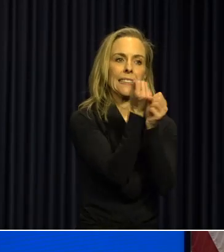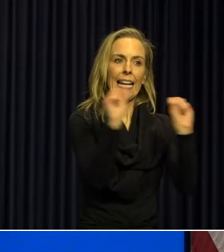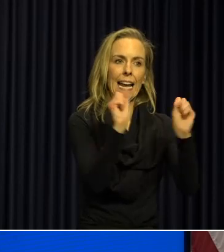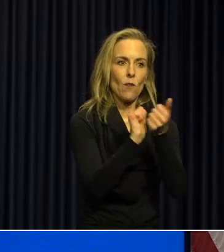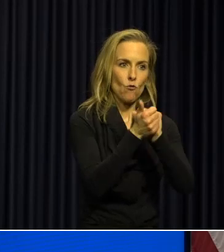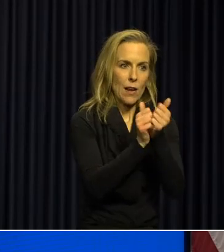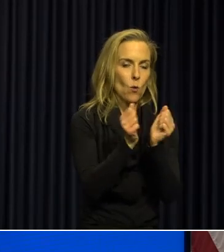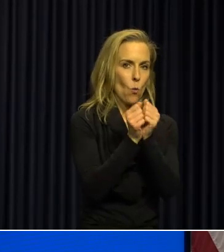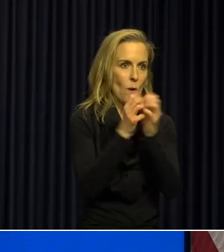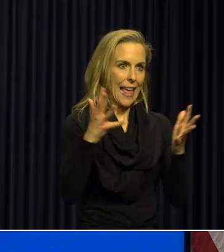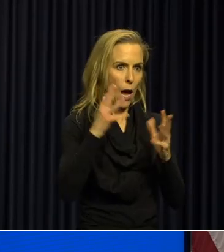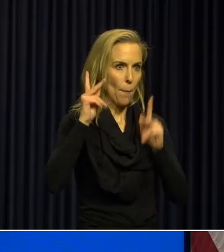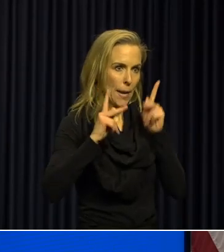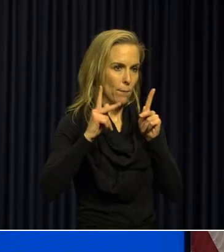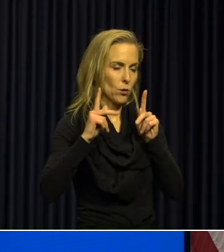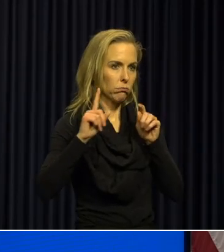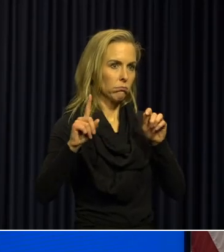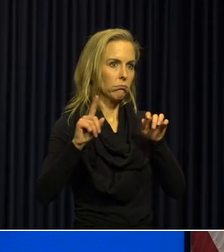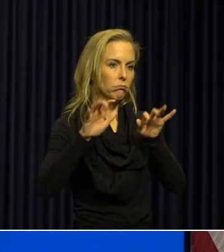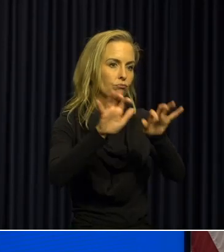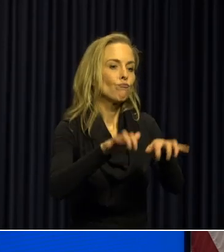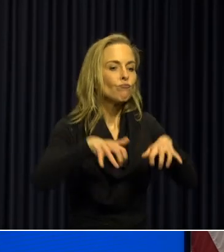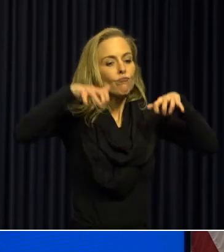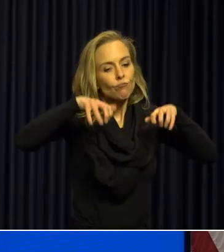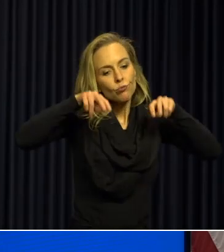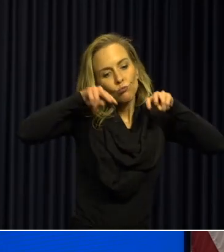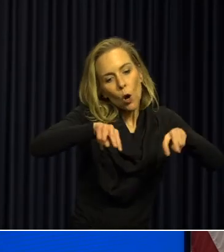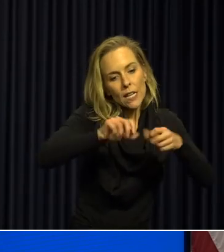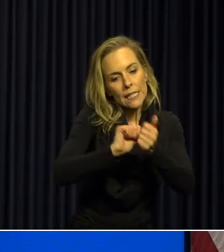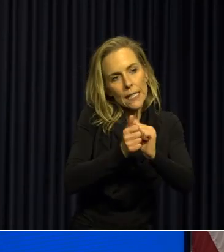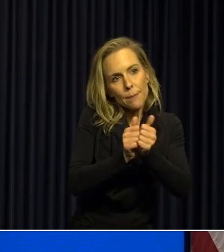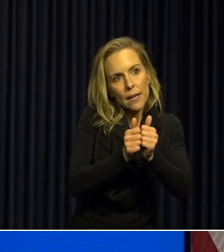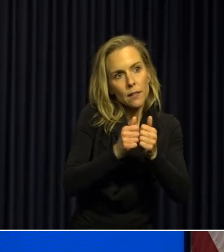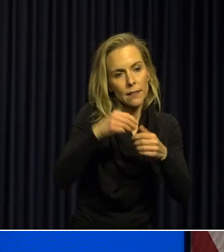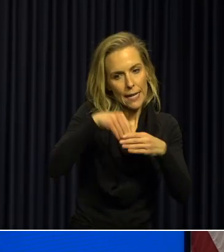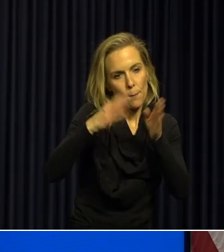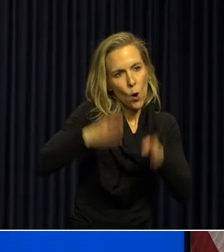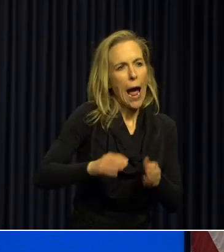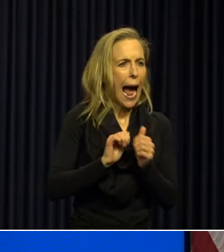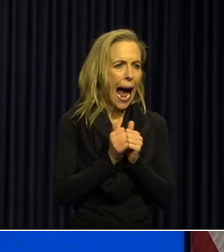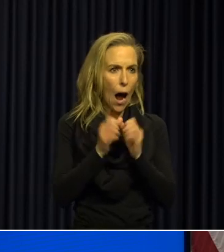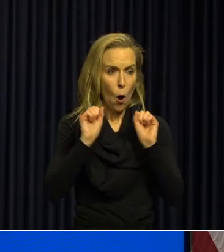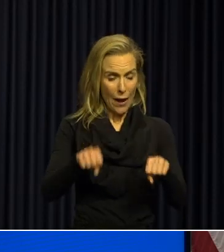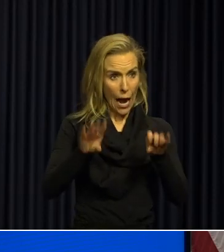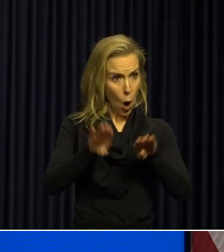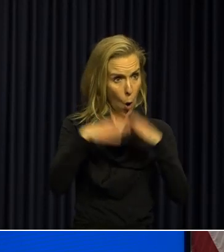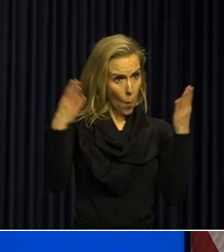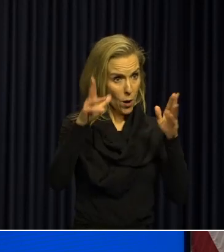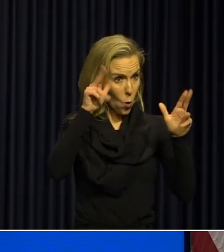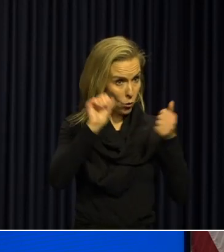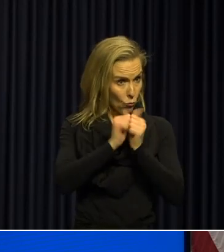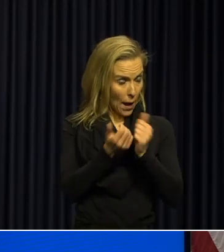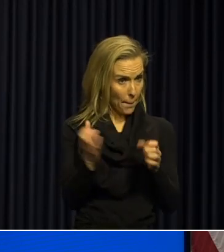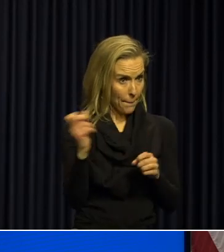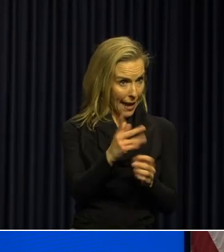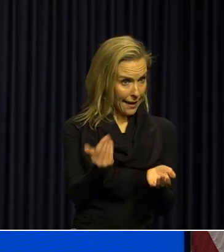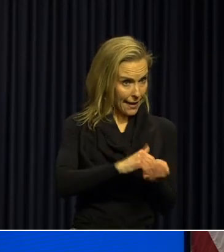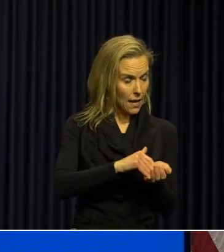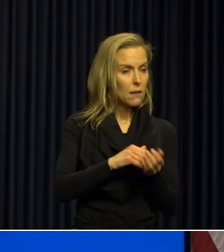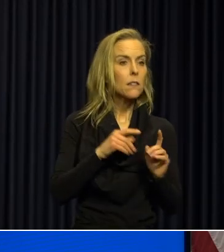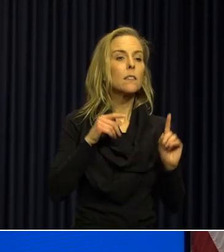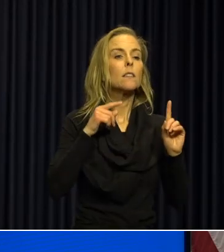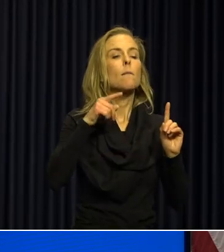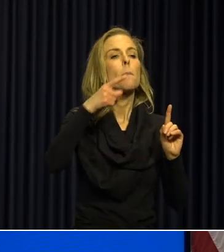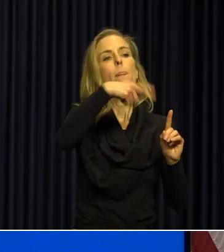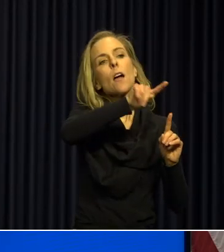without spectators. When can we expect the horse racing industry to start back up? The question is about Churchill and other parts of the horse racing